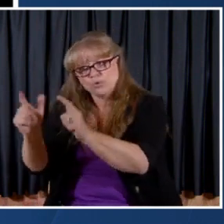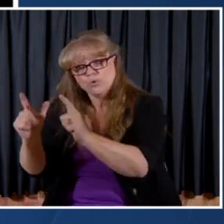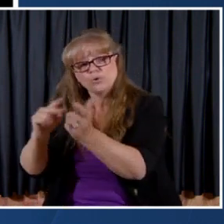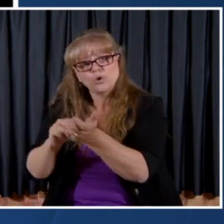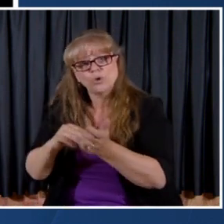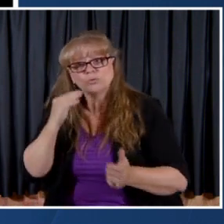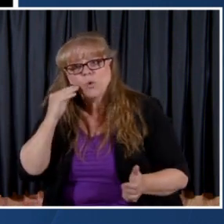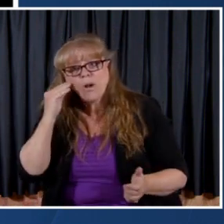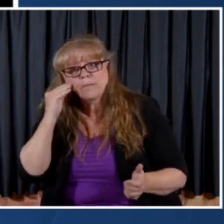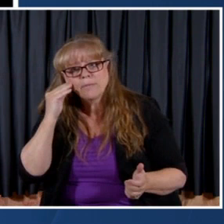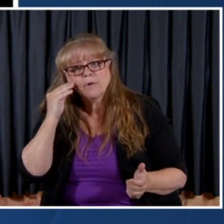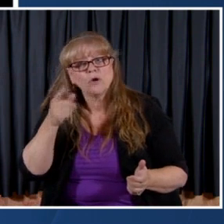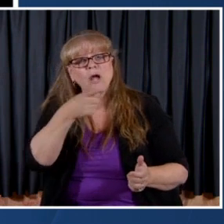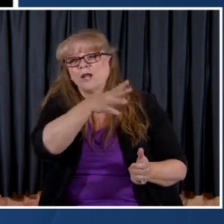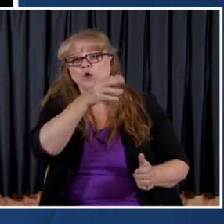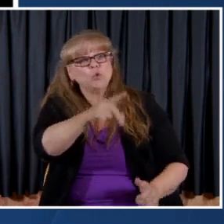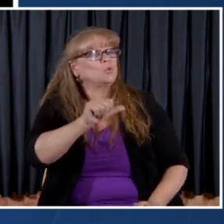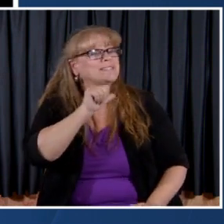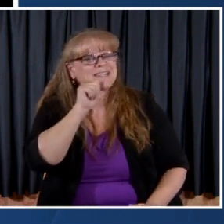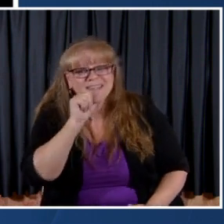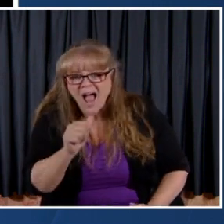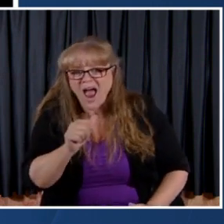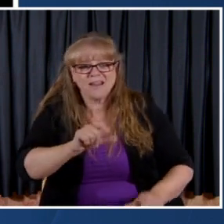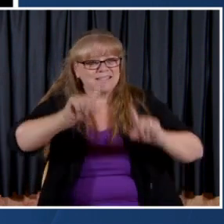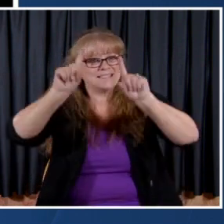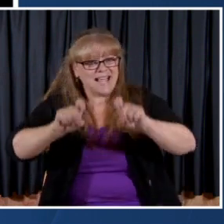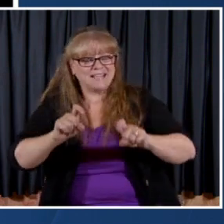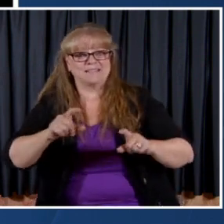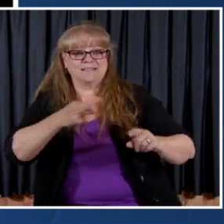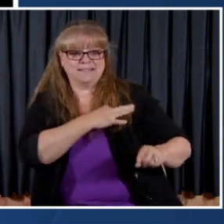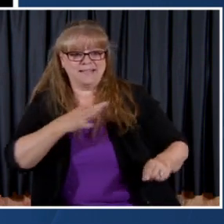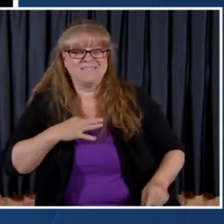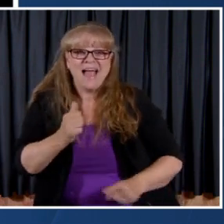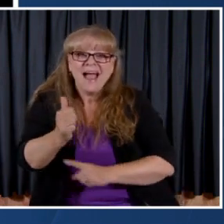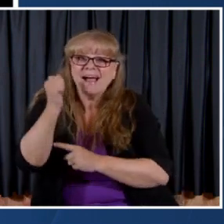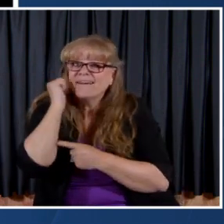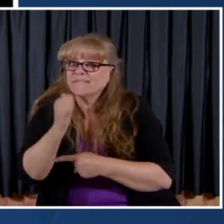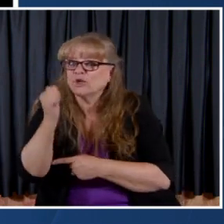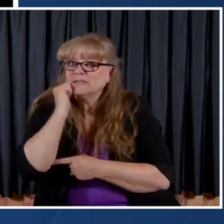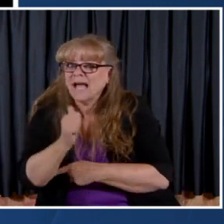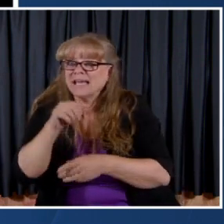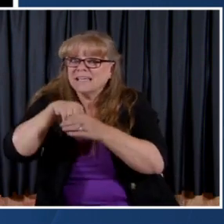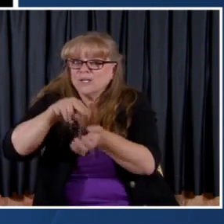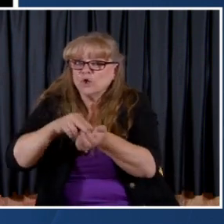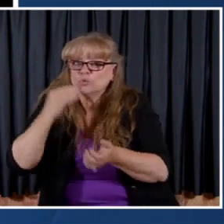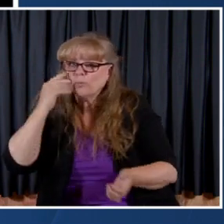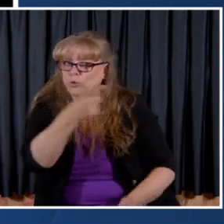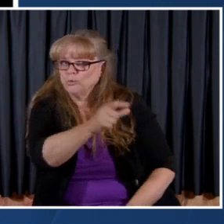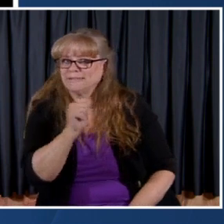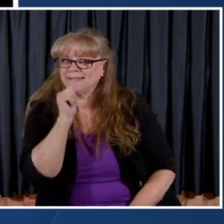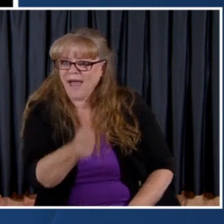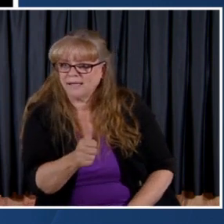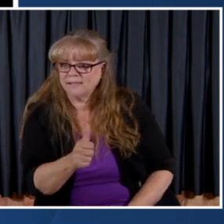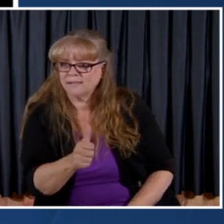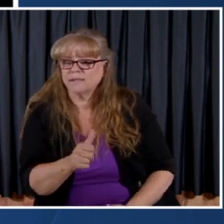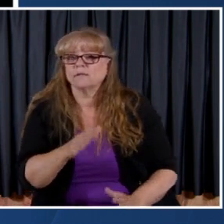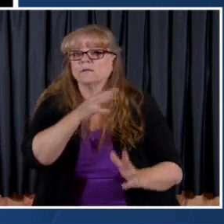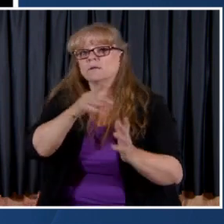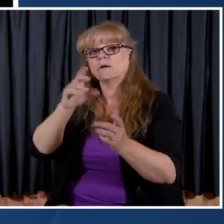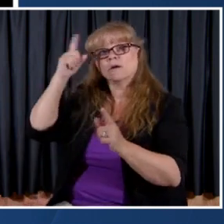Yeah, so nursing home employees are a top priority for testing. We're one of the first states to actually begin testing of asymptomatic nursing